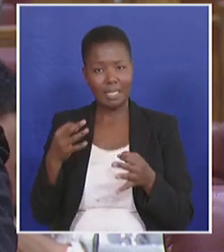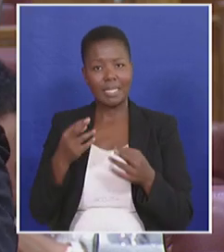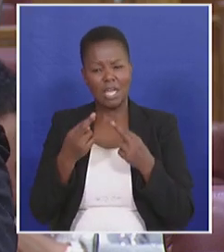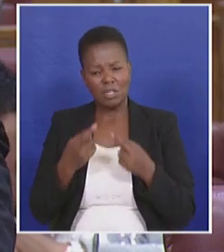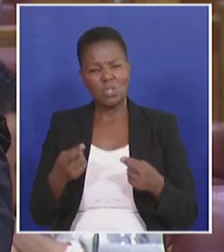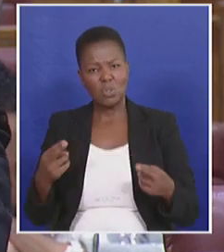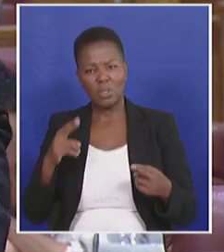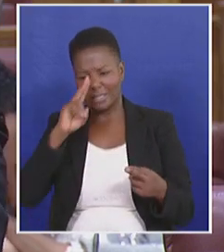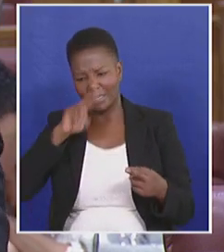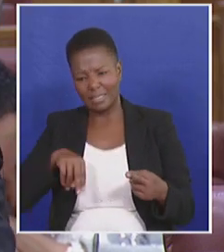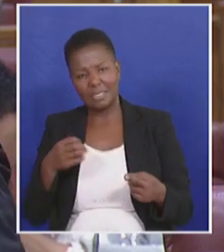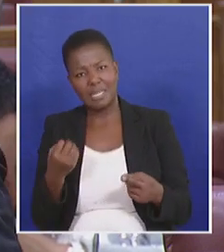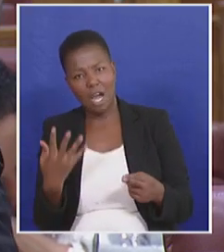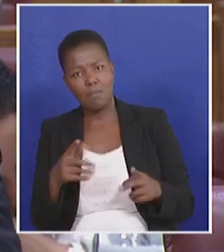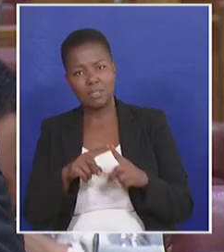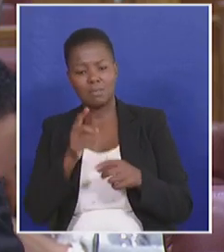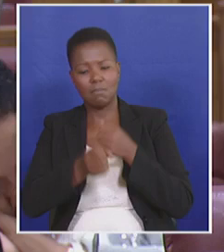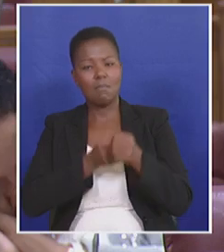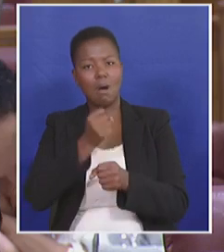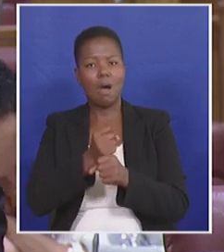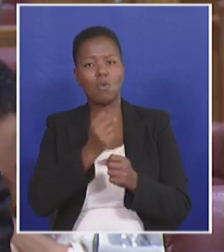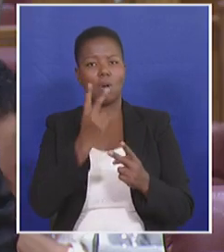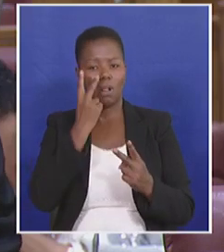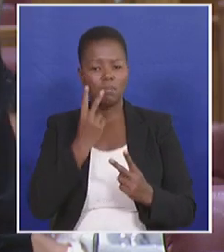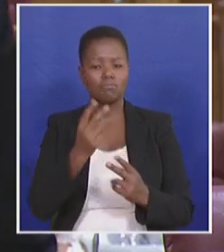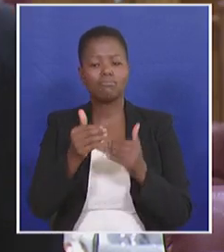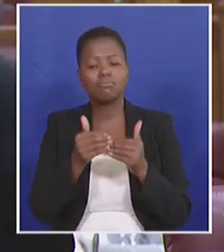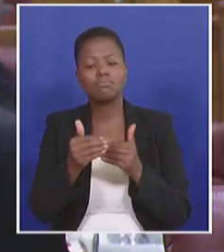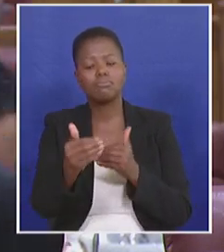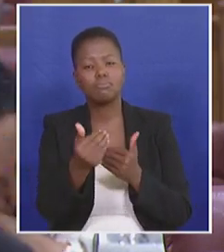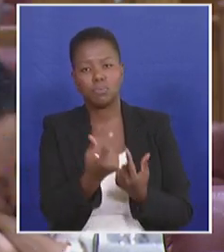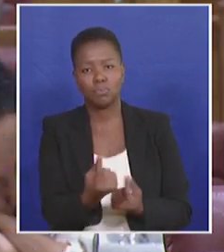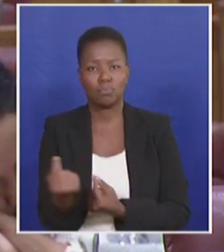and also do annual projections. Thank you very much, Honorable Chair.